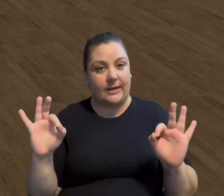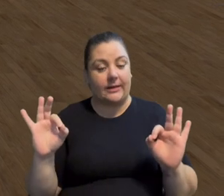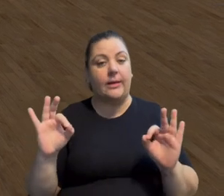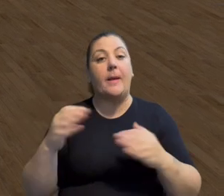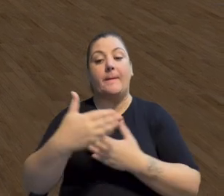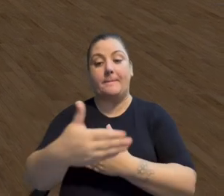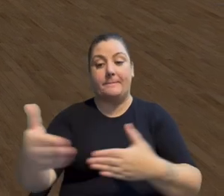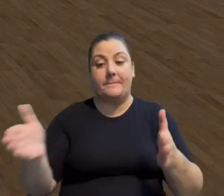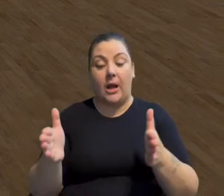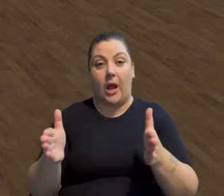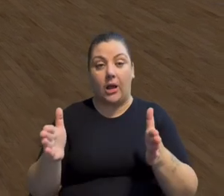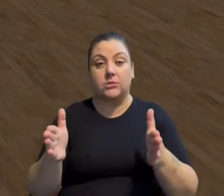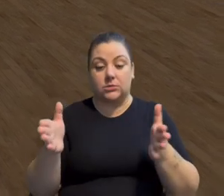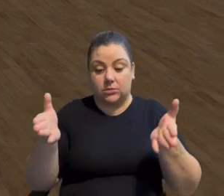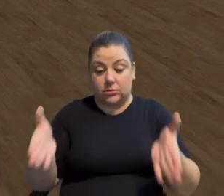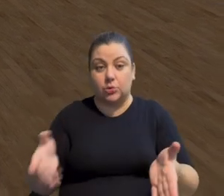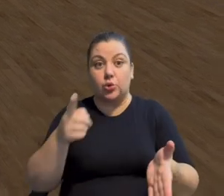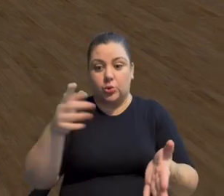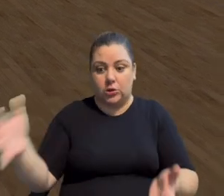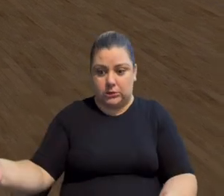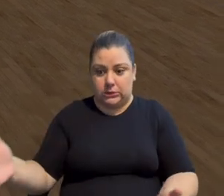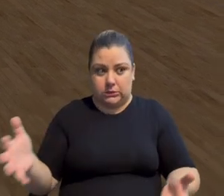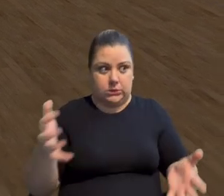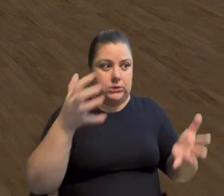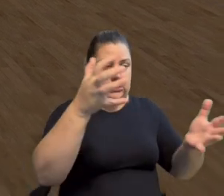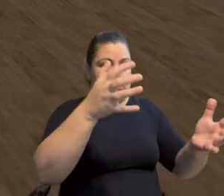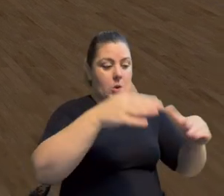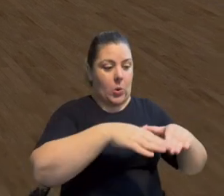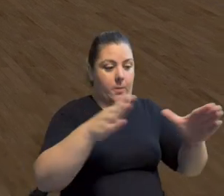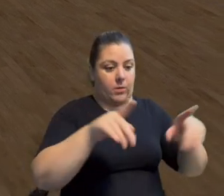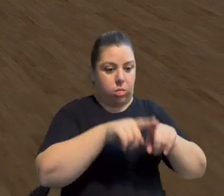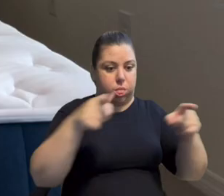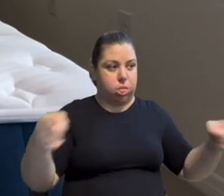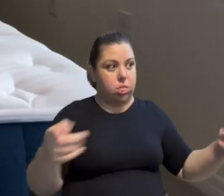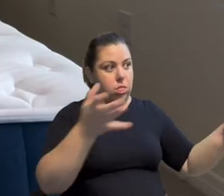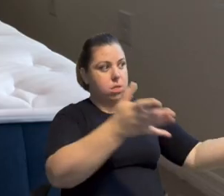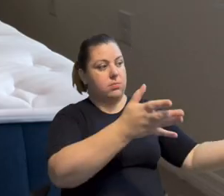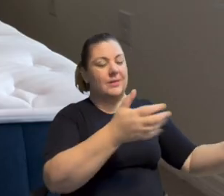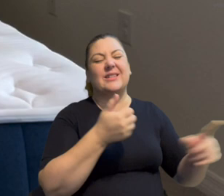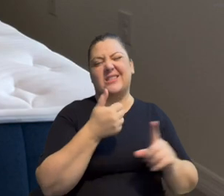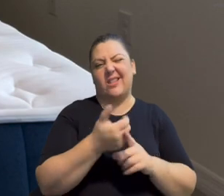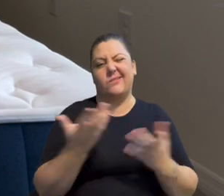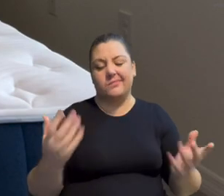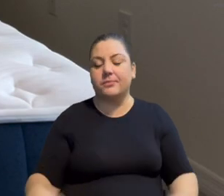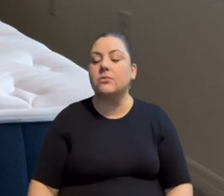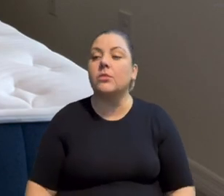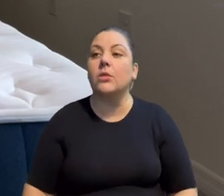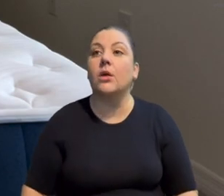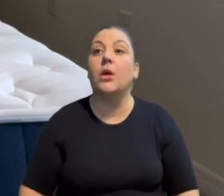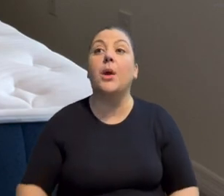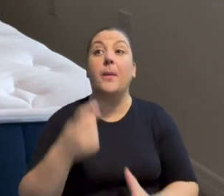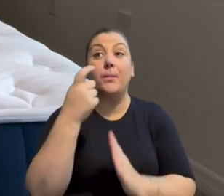your responsibility to get it upstairs and unroll it. And as for pricing, the queen comes in around